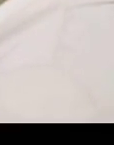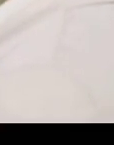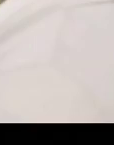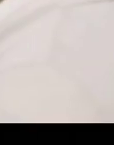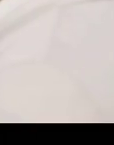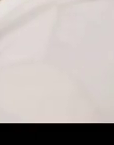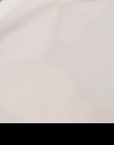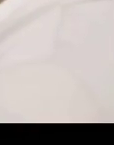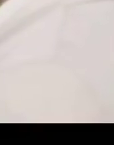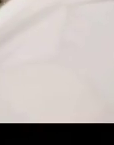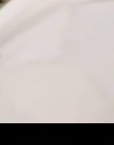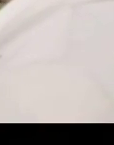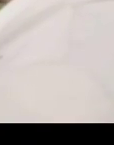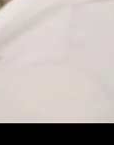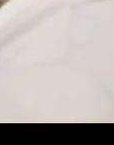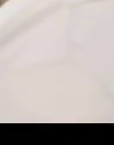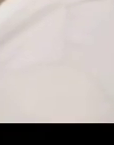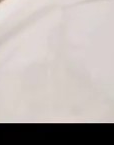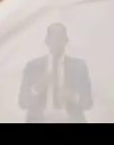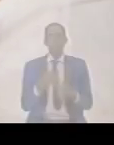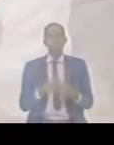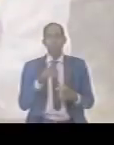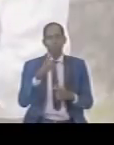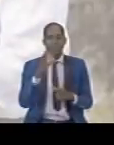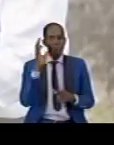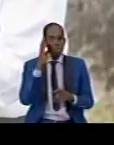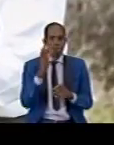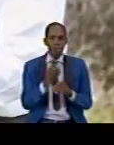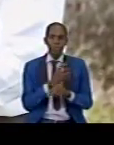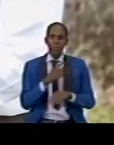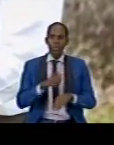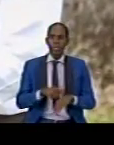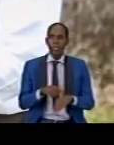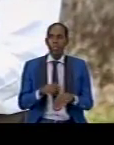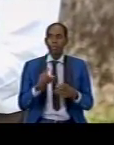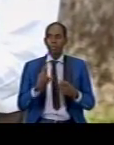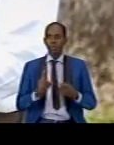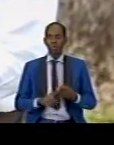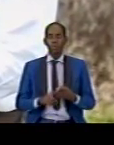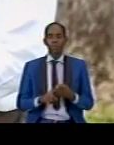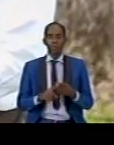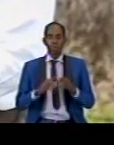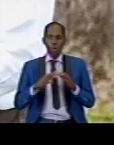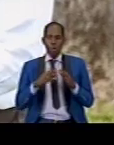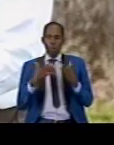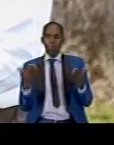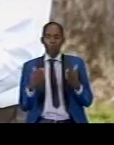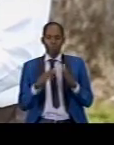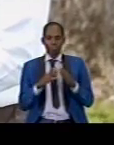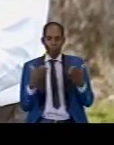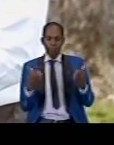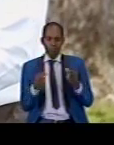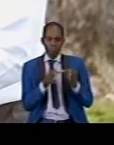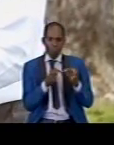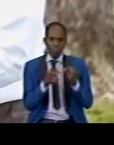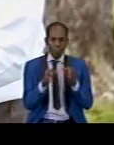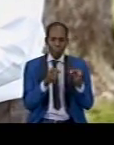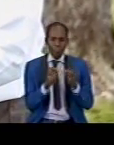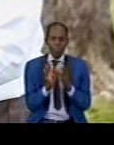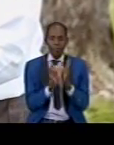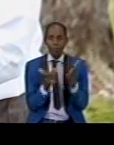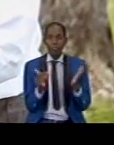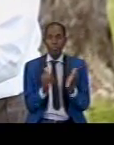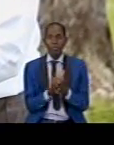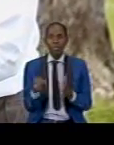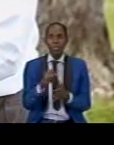Christ. And then you take the time to open the scriptures, that they might have